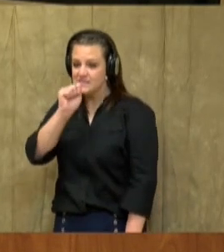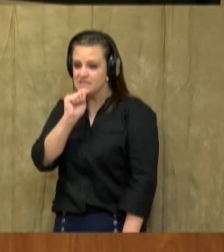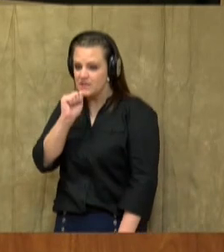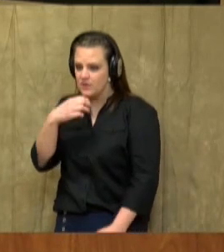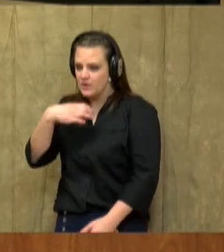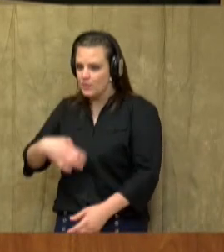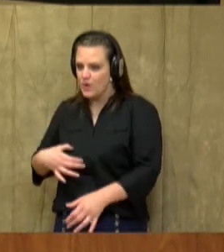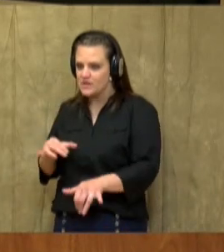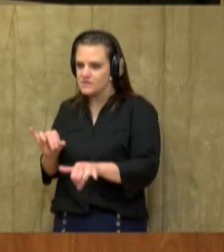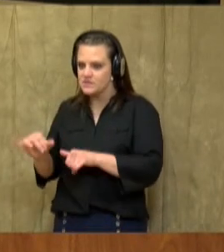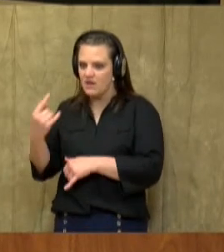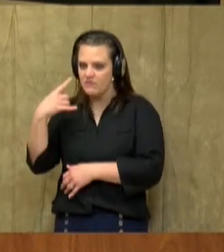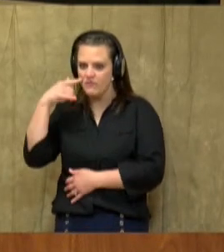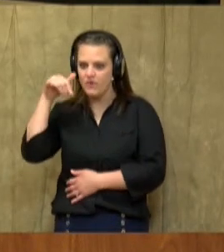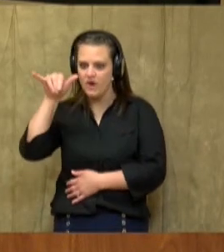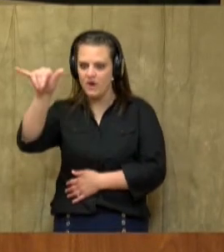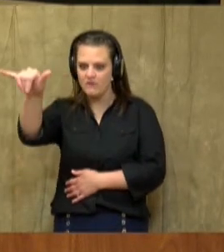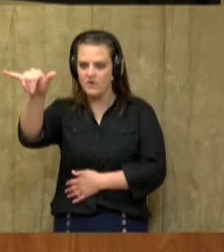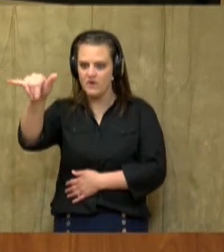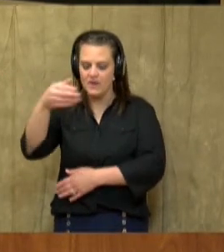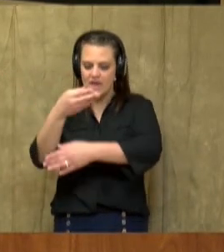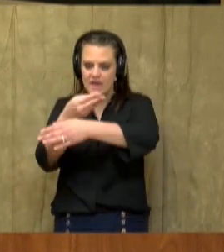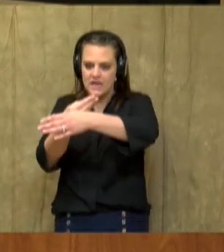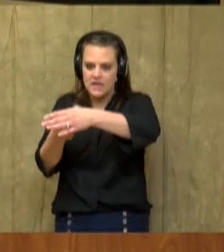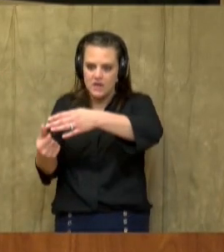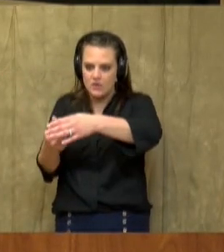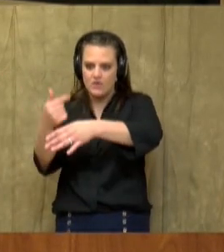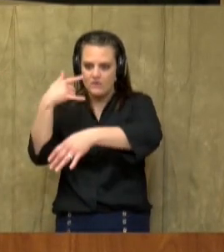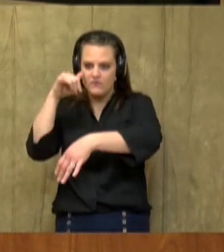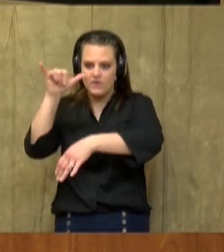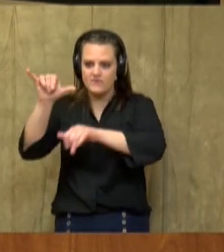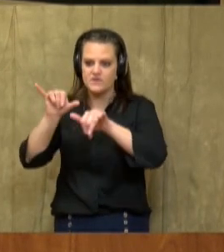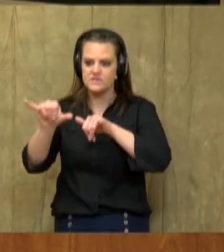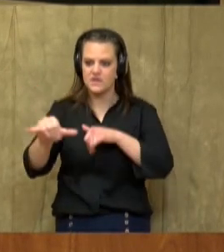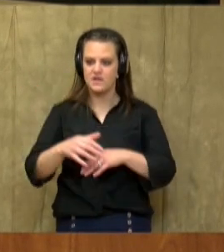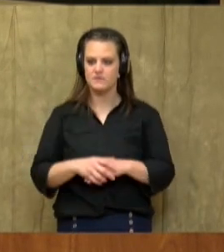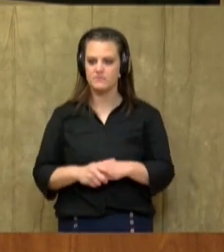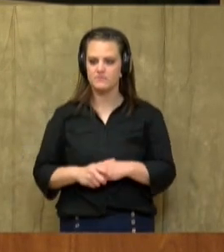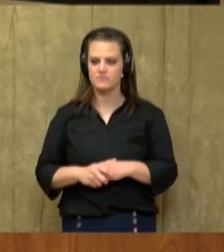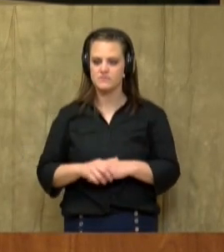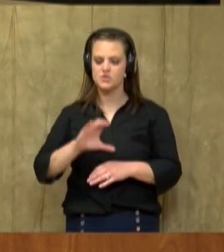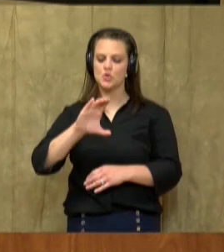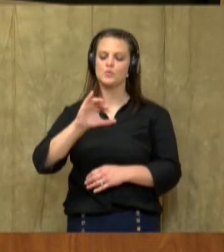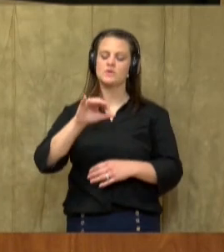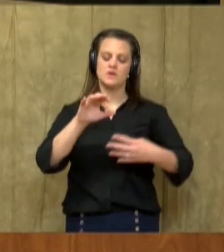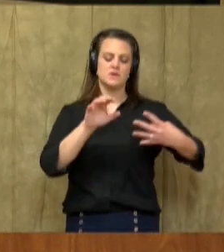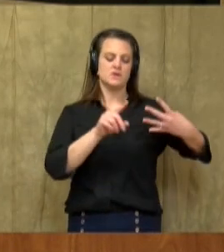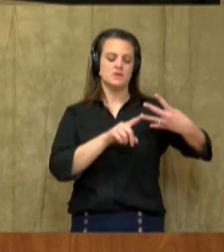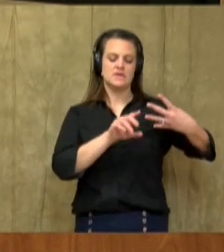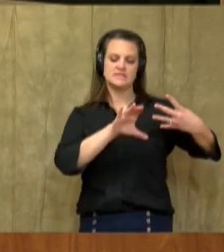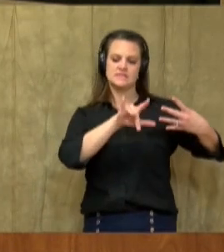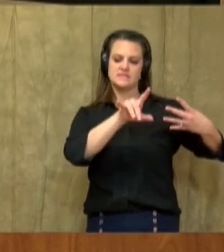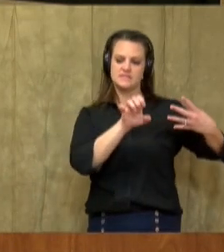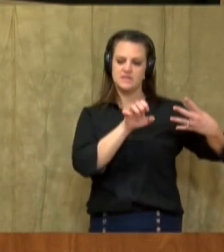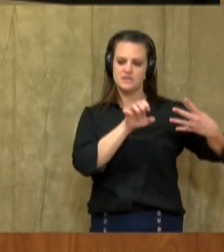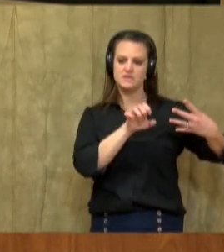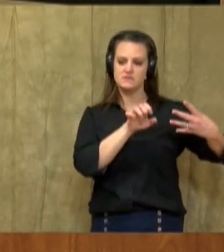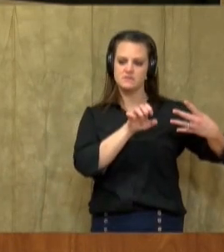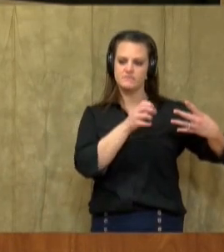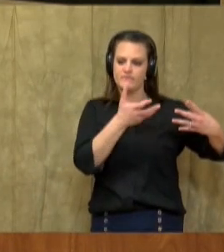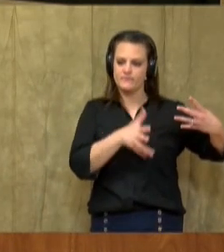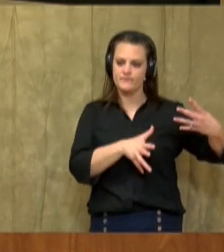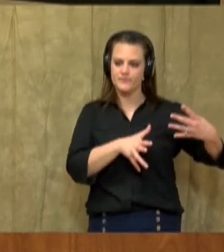once his cast was off. That's my citing. Now, what does that evidence mean? I know that if I secretly wanted someone